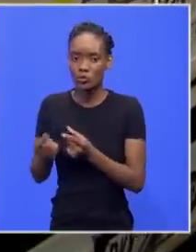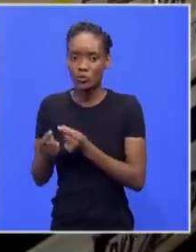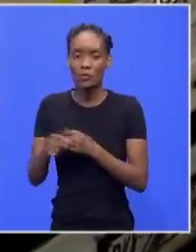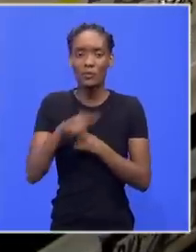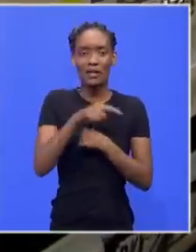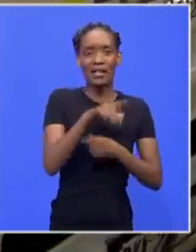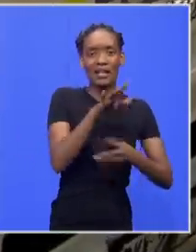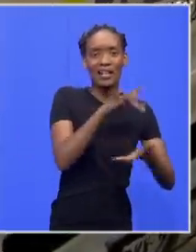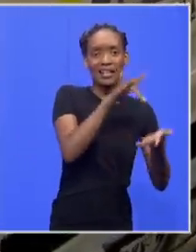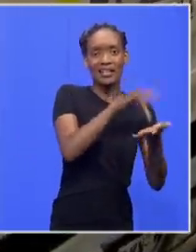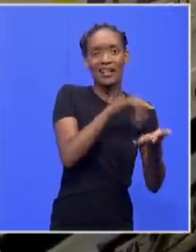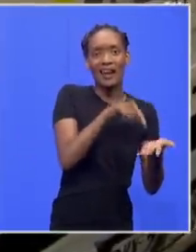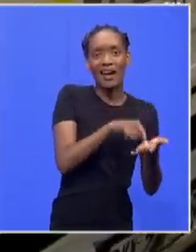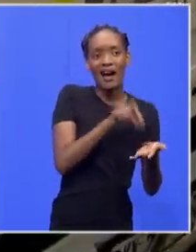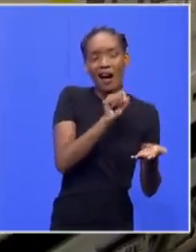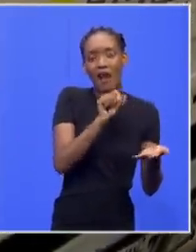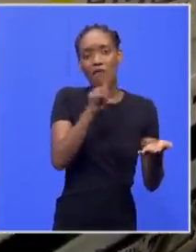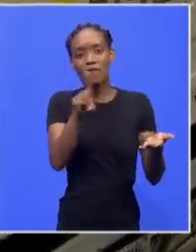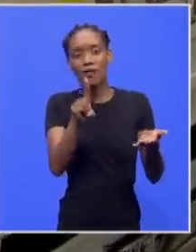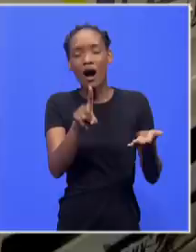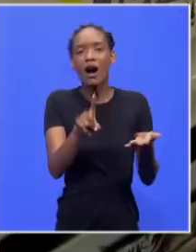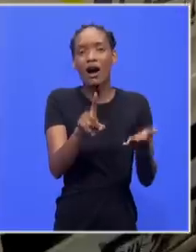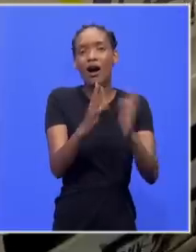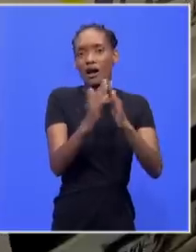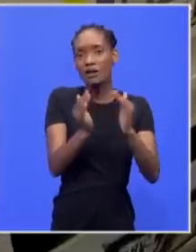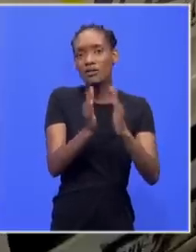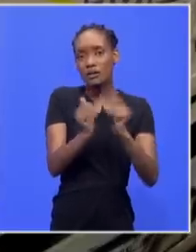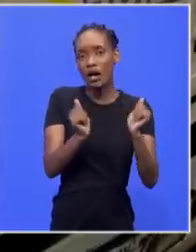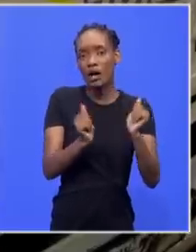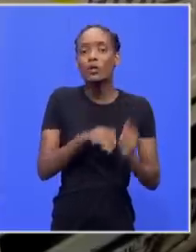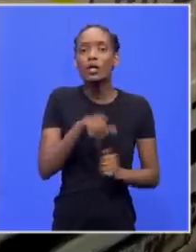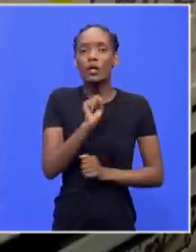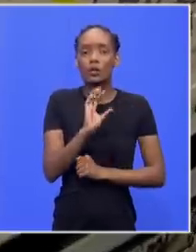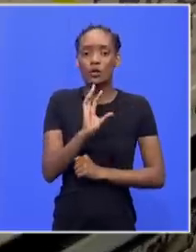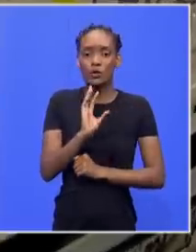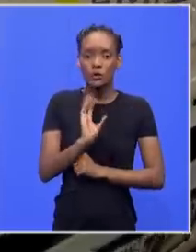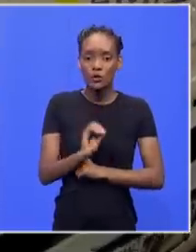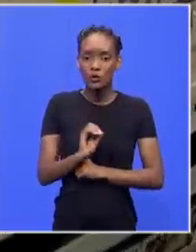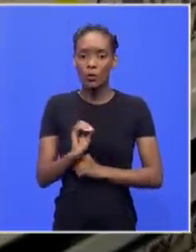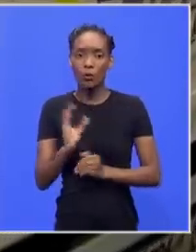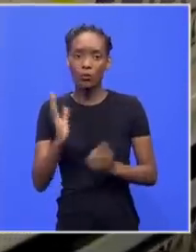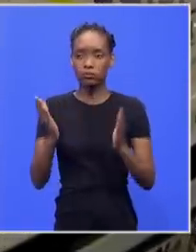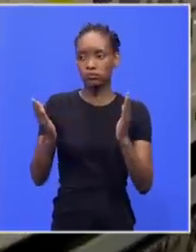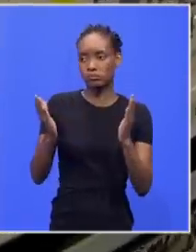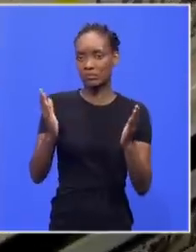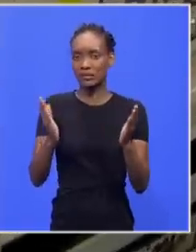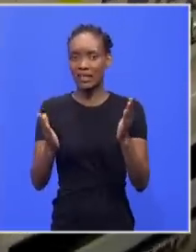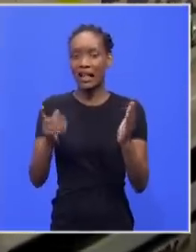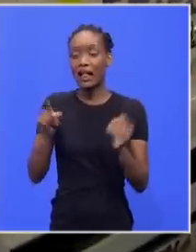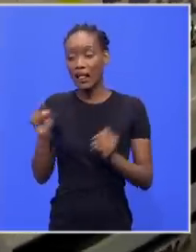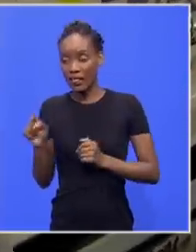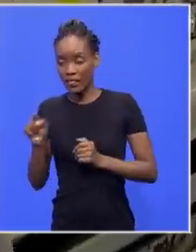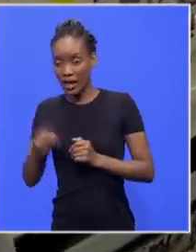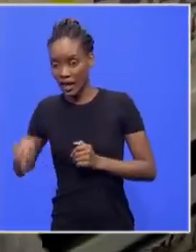from Krugersdorp. So there's maybe, you know, there's a lot of things that one must weigh up, but they definitely think it's better to be here.